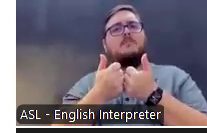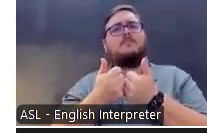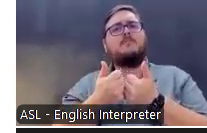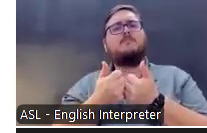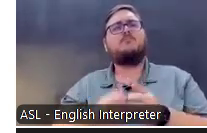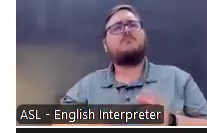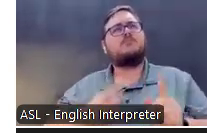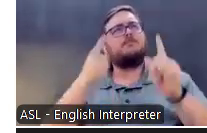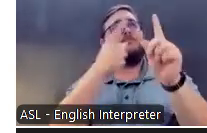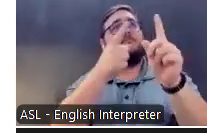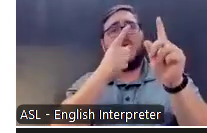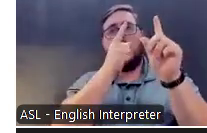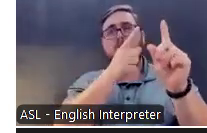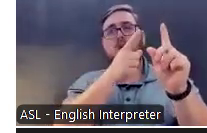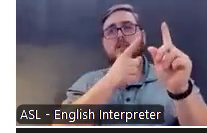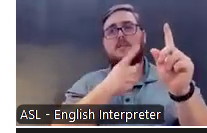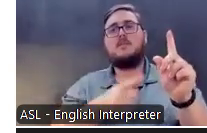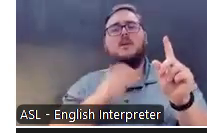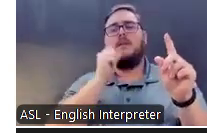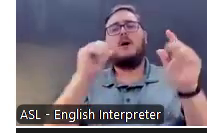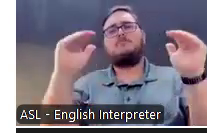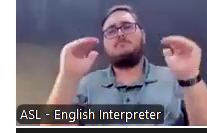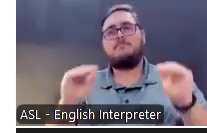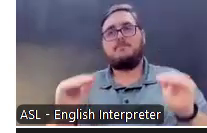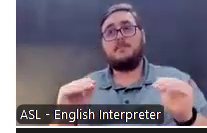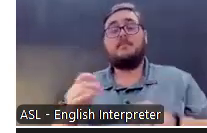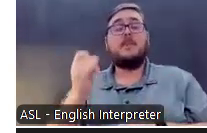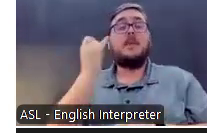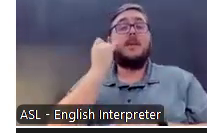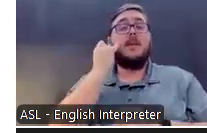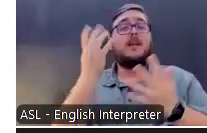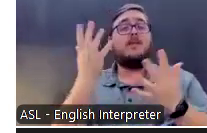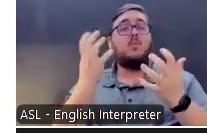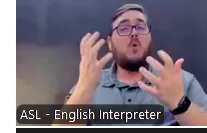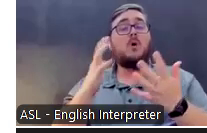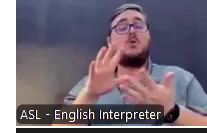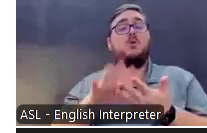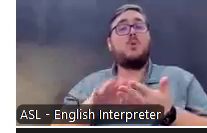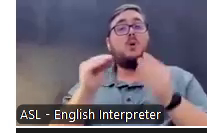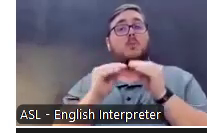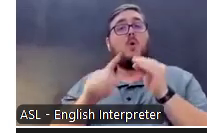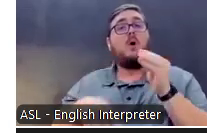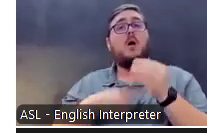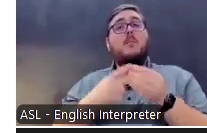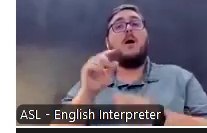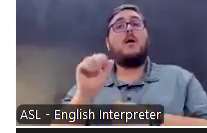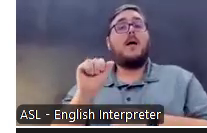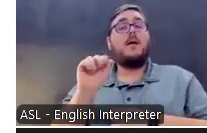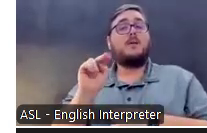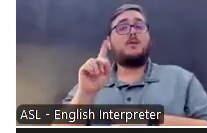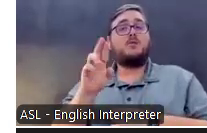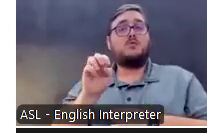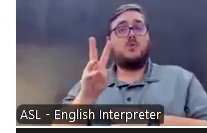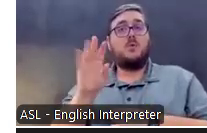about Andrew F. and FAPE, there's a helpful U.S. Department of Education question and answer on this